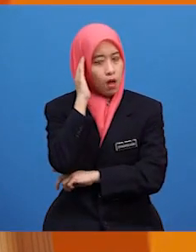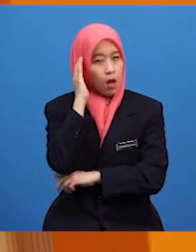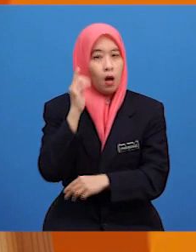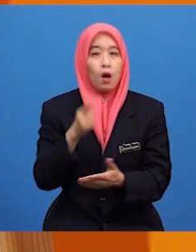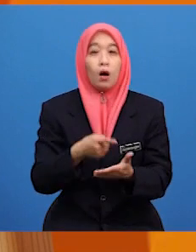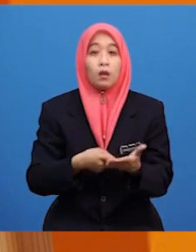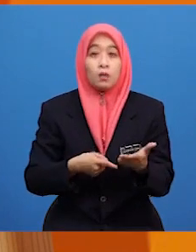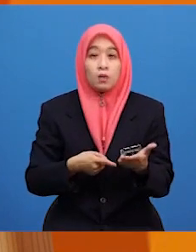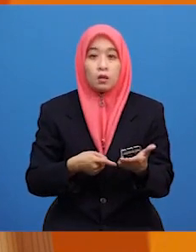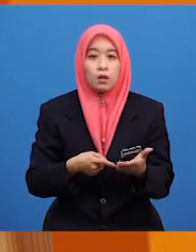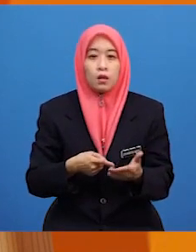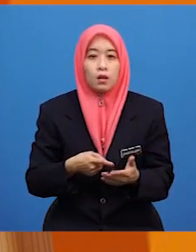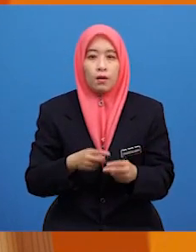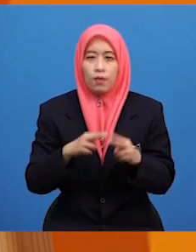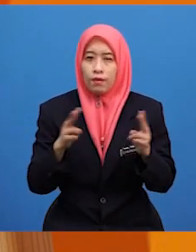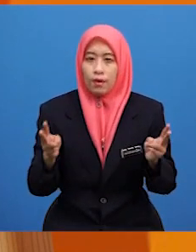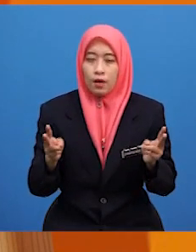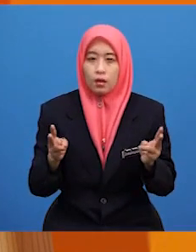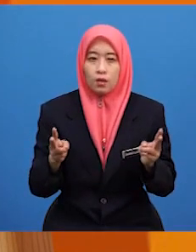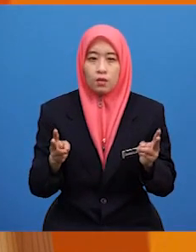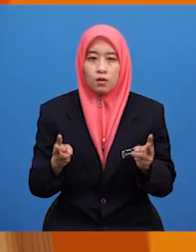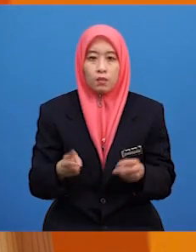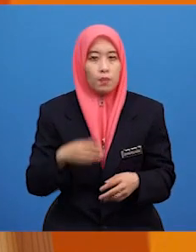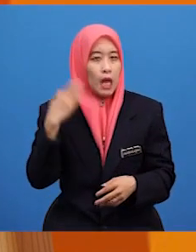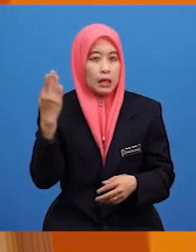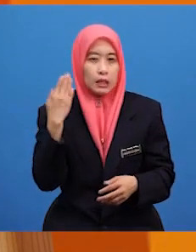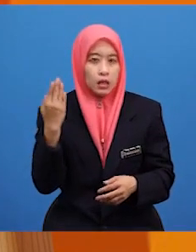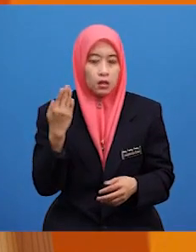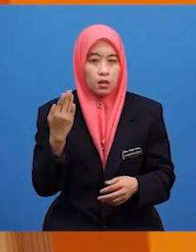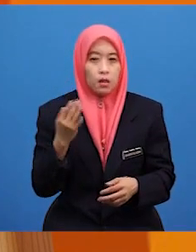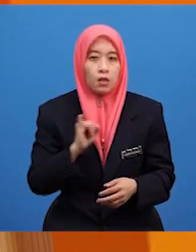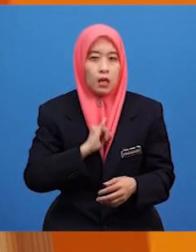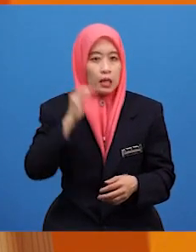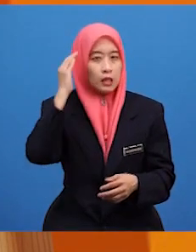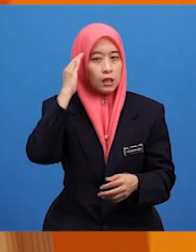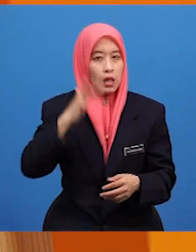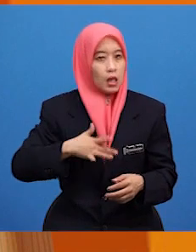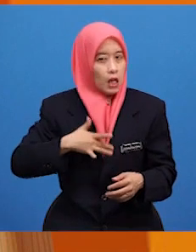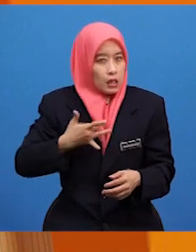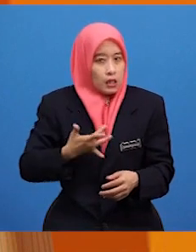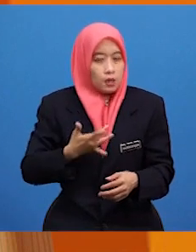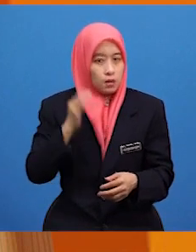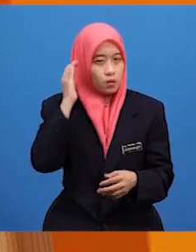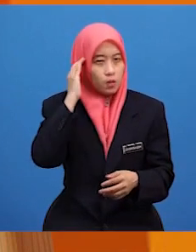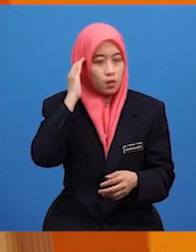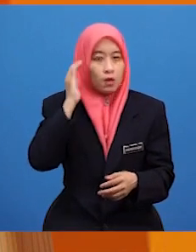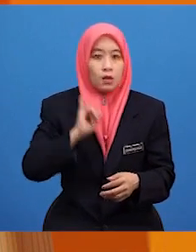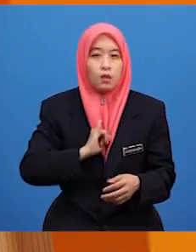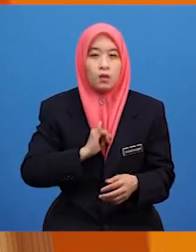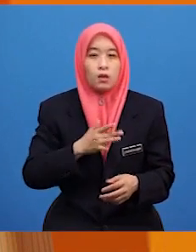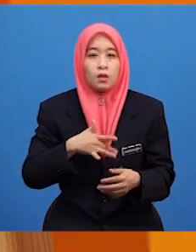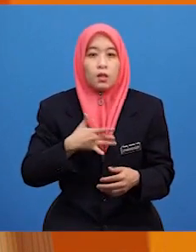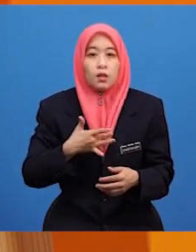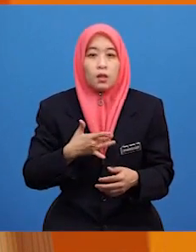This too sounds very familiar. I think it is a